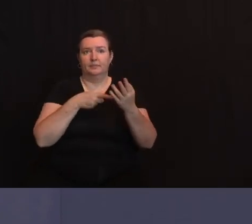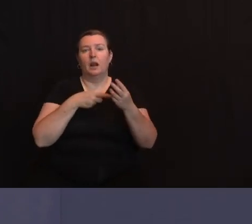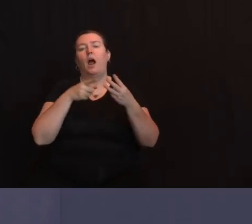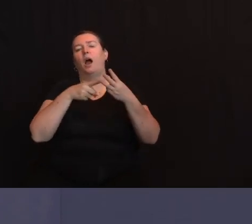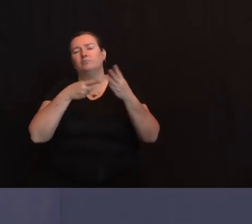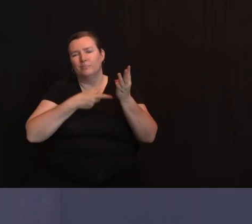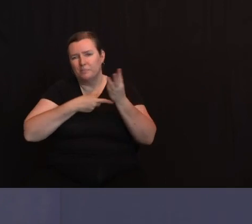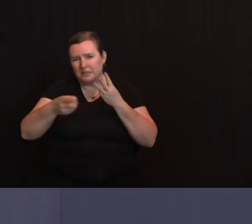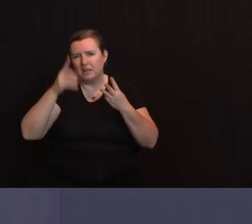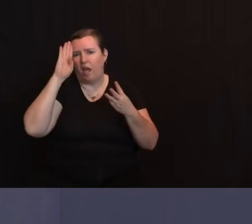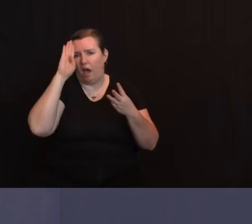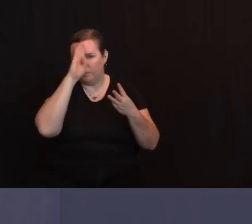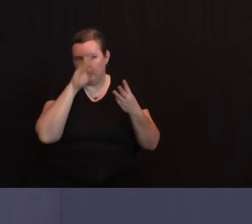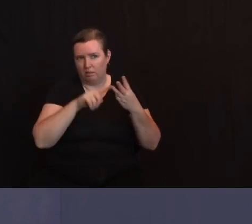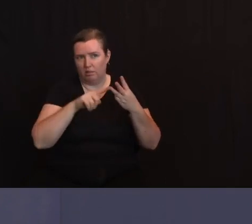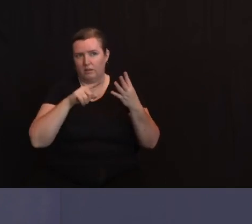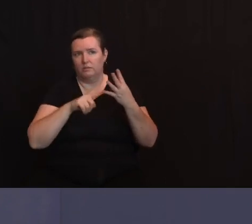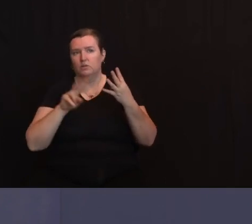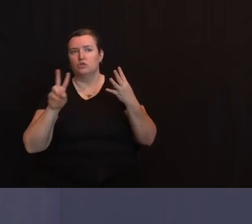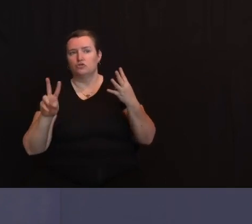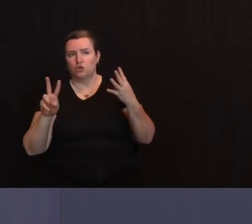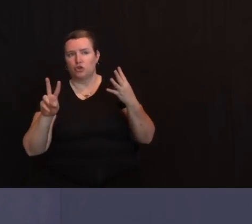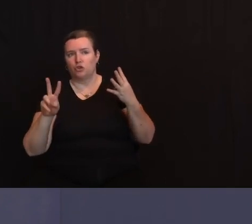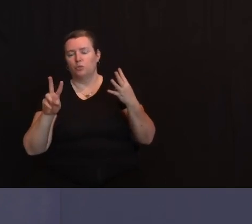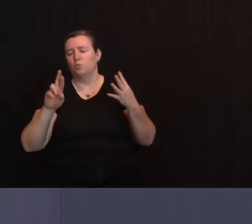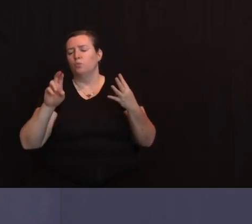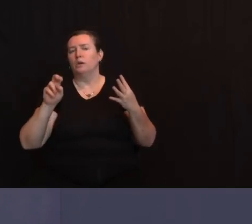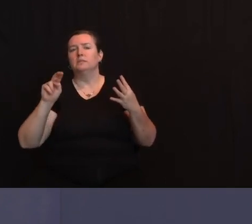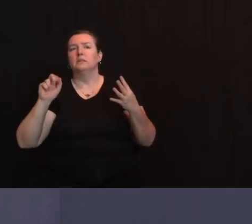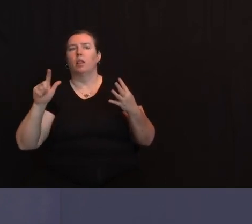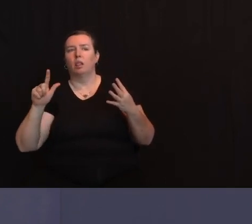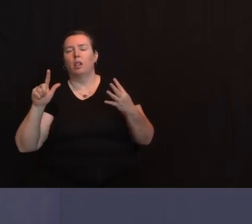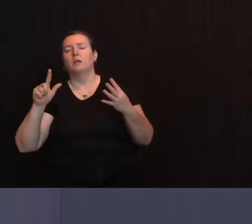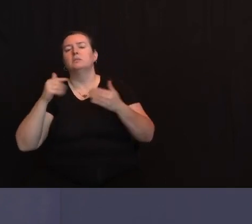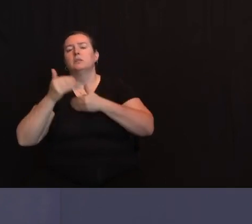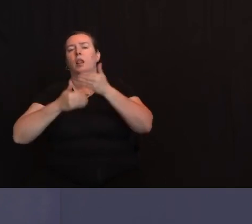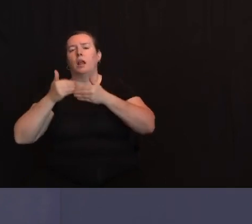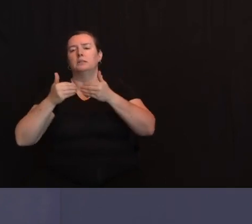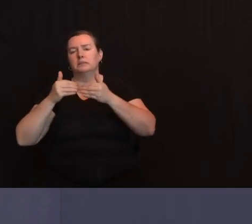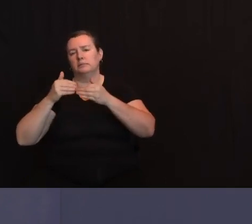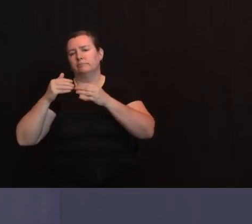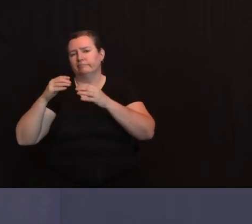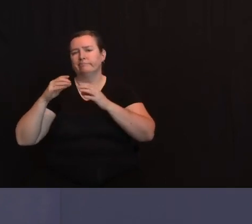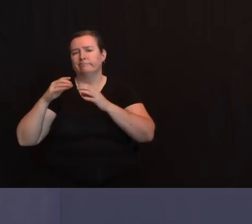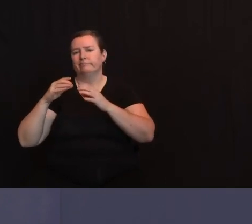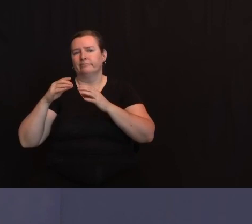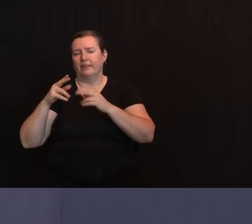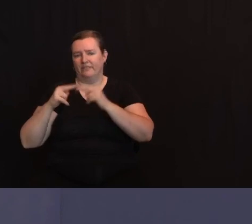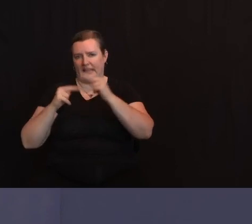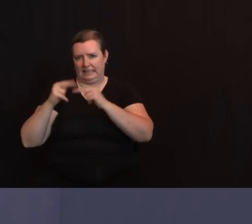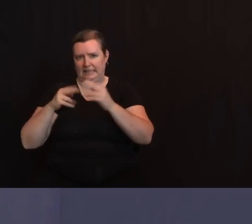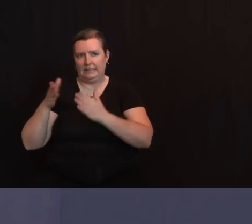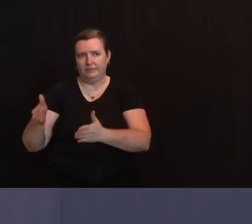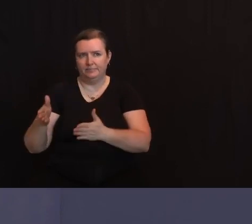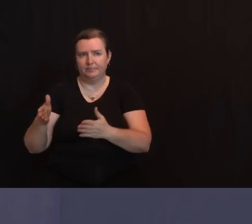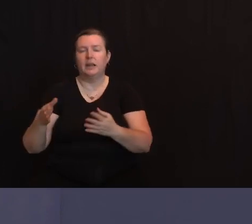end-stage renal dialysis centers, 5 ambulatory surgery centers, and 4 acute care